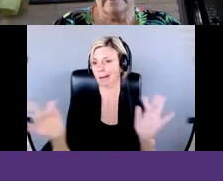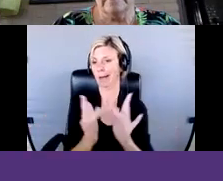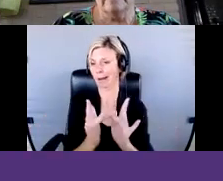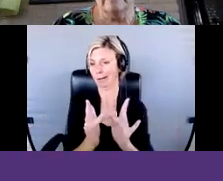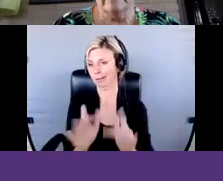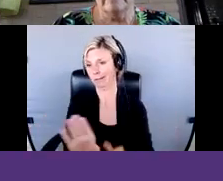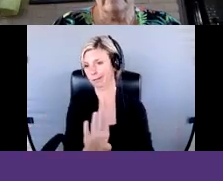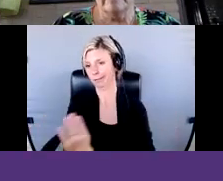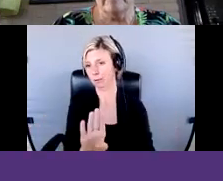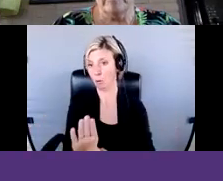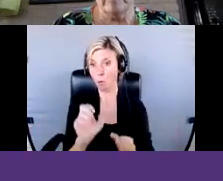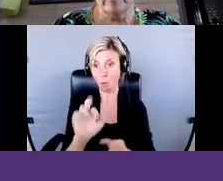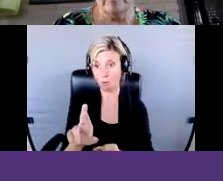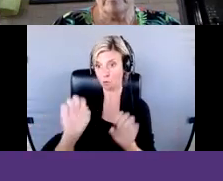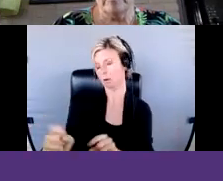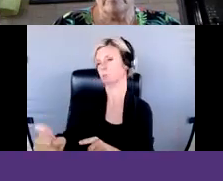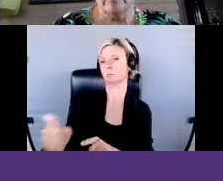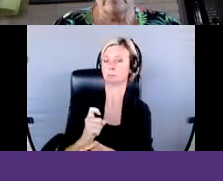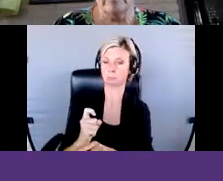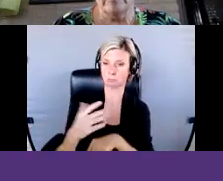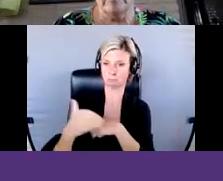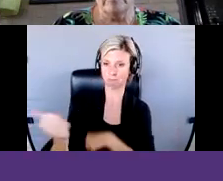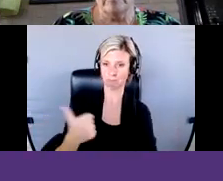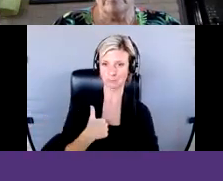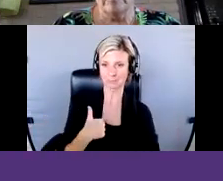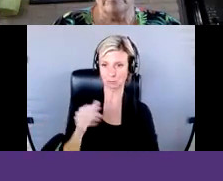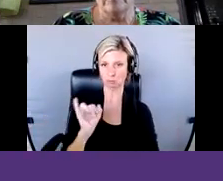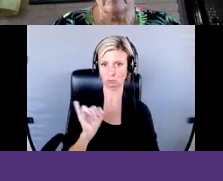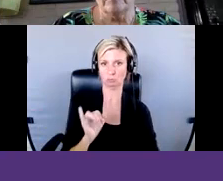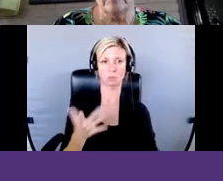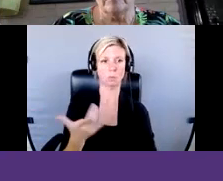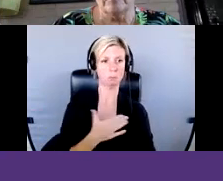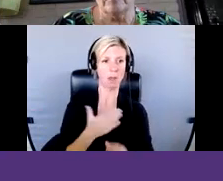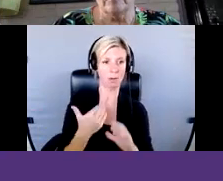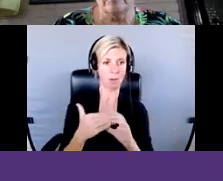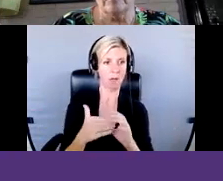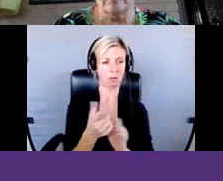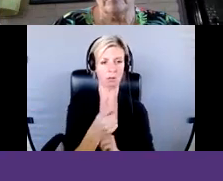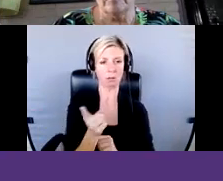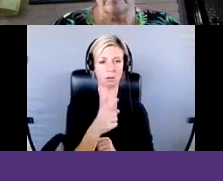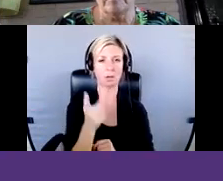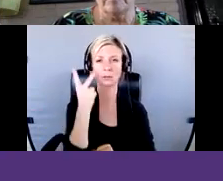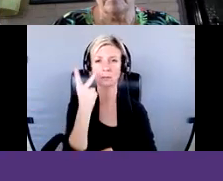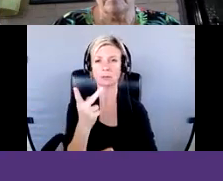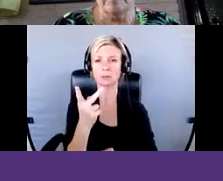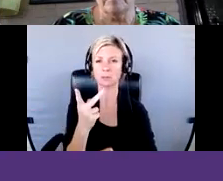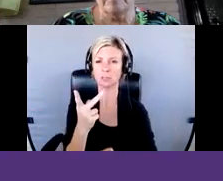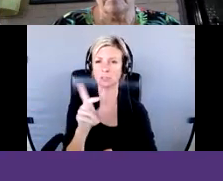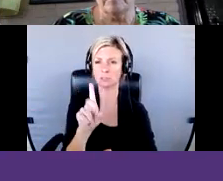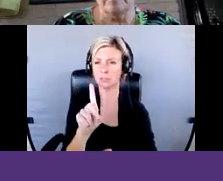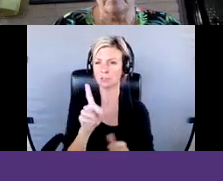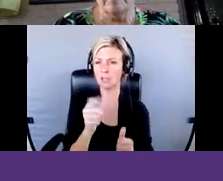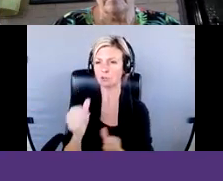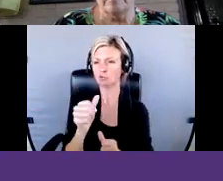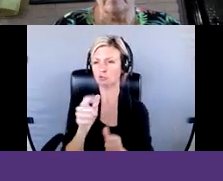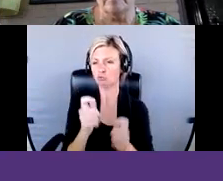me anytime, to my email is, you can reach me through that. My email's